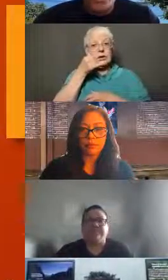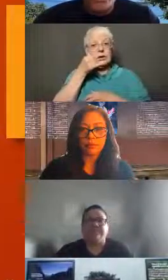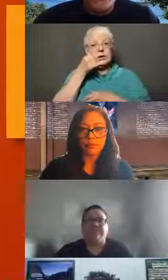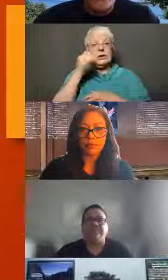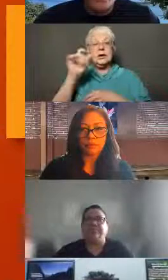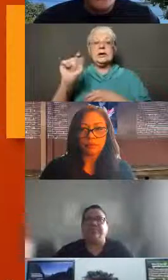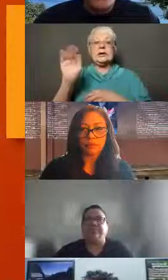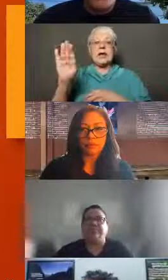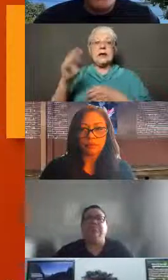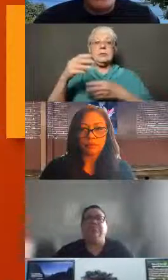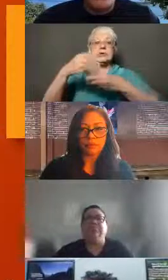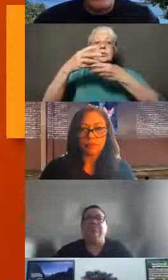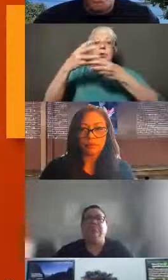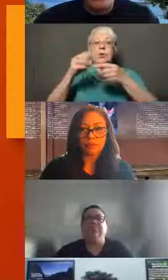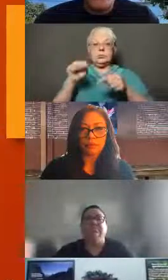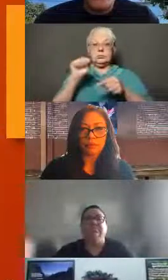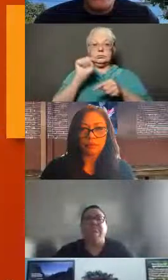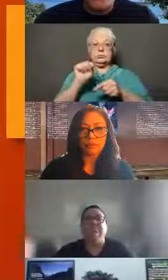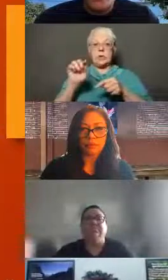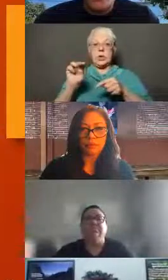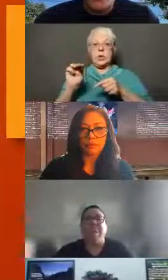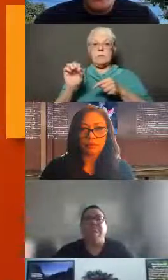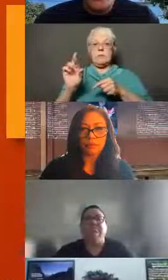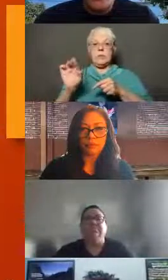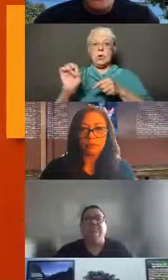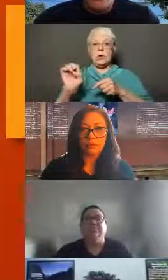to more, there should be 3 buttons.